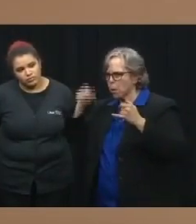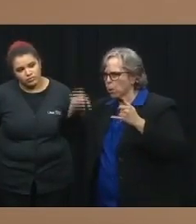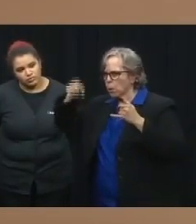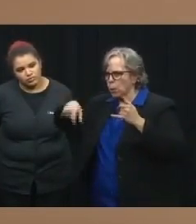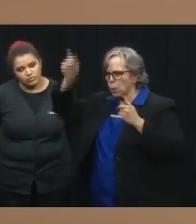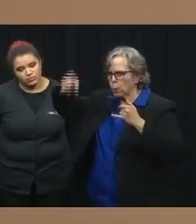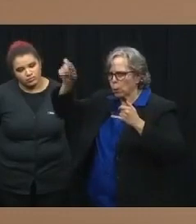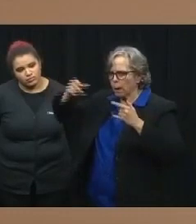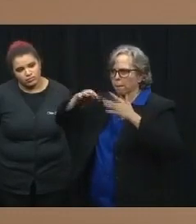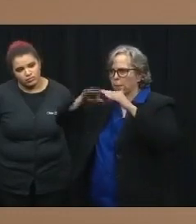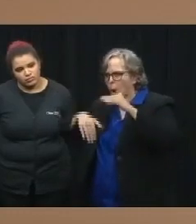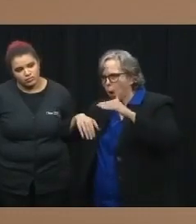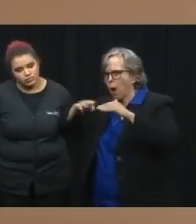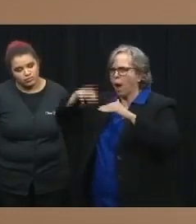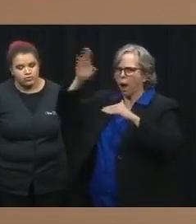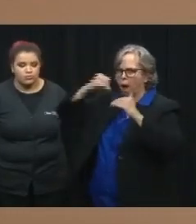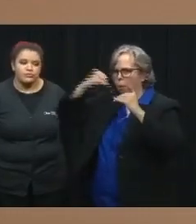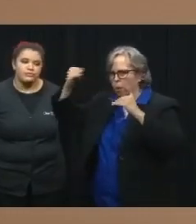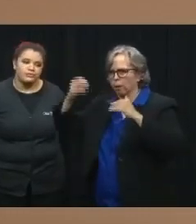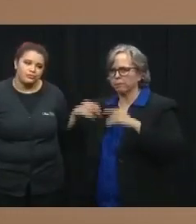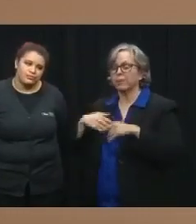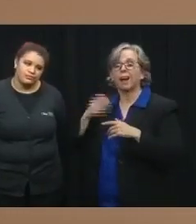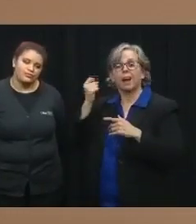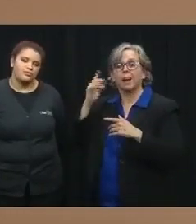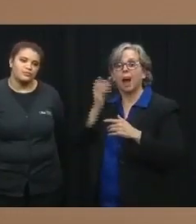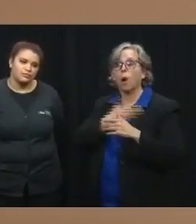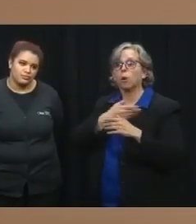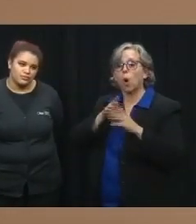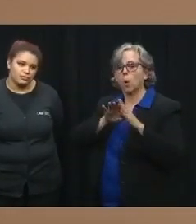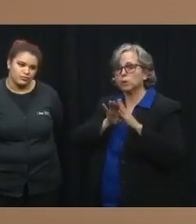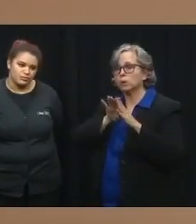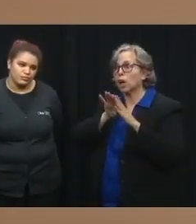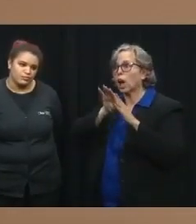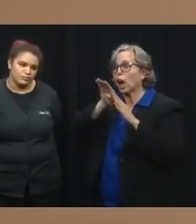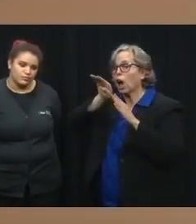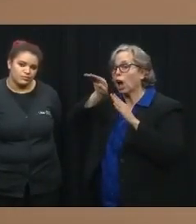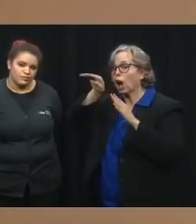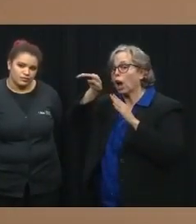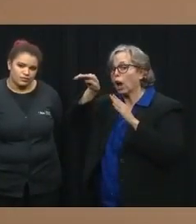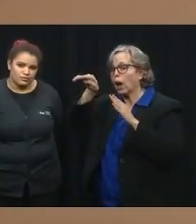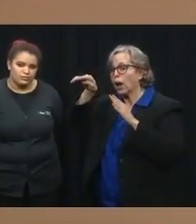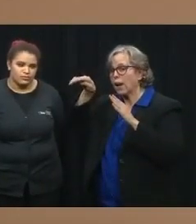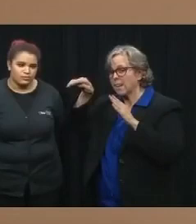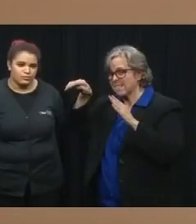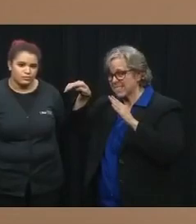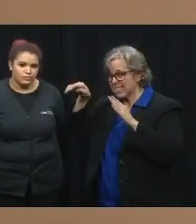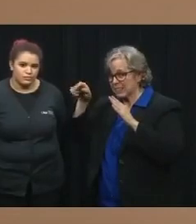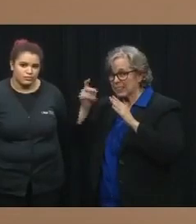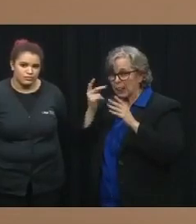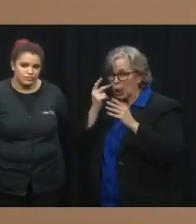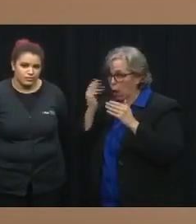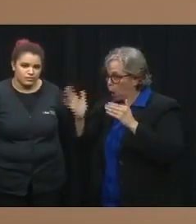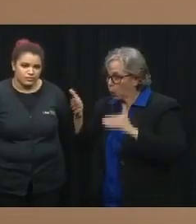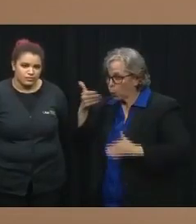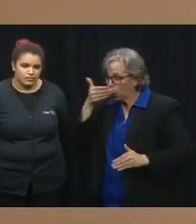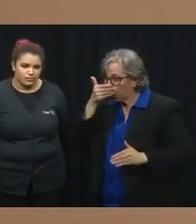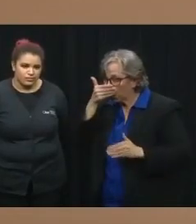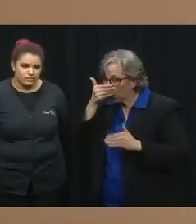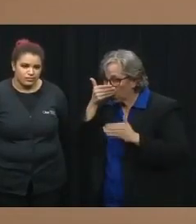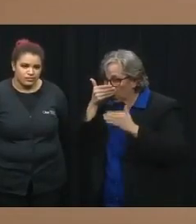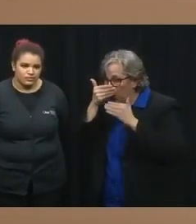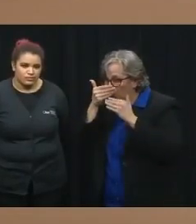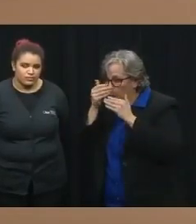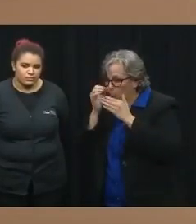our curve where we're flattening it, if you really look closely at the granular level, it's a bunch of dots all over, but I'm looking for that